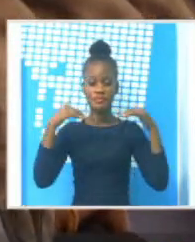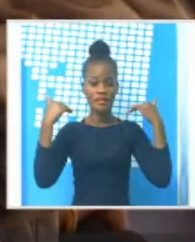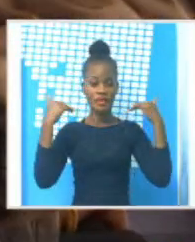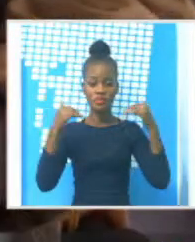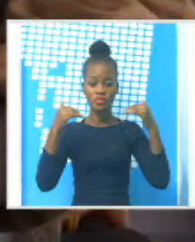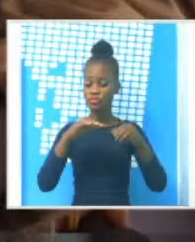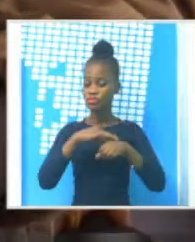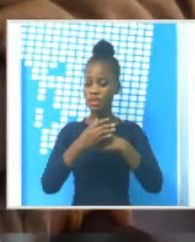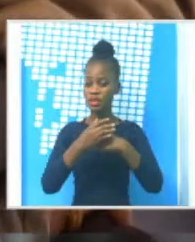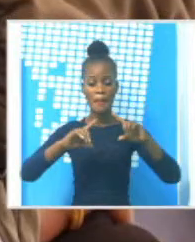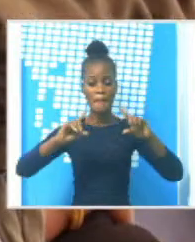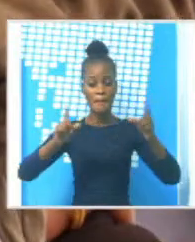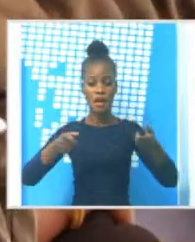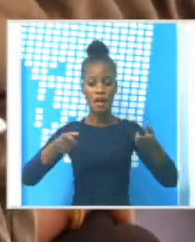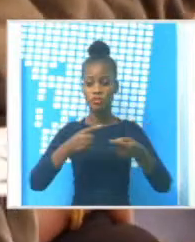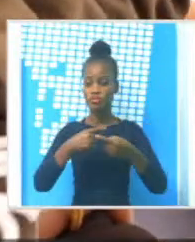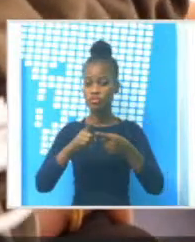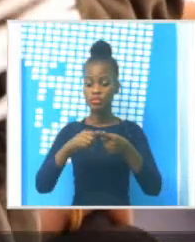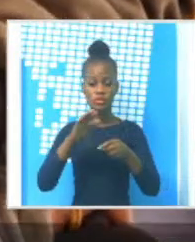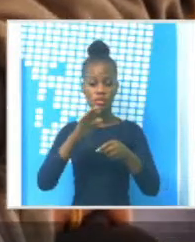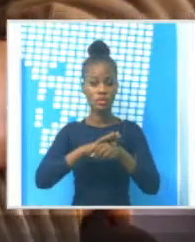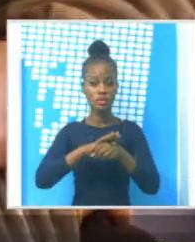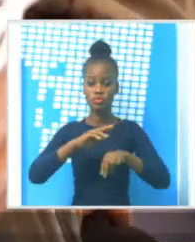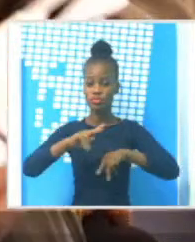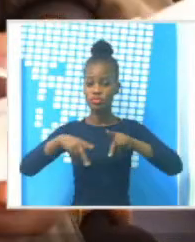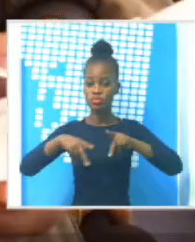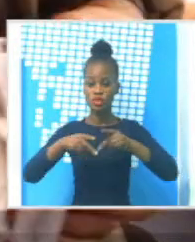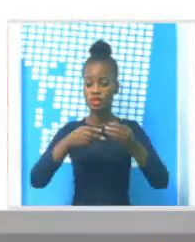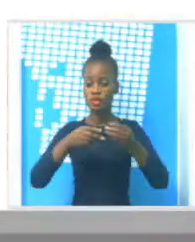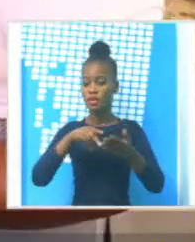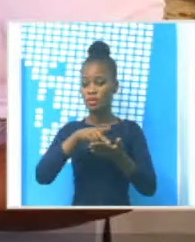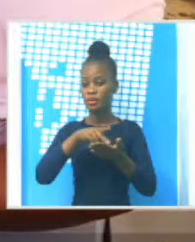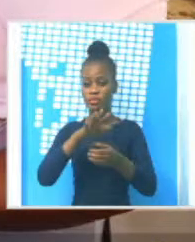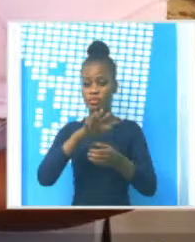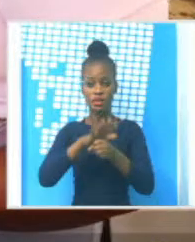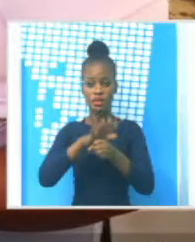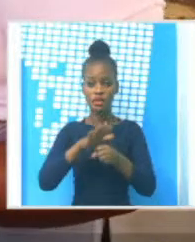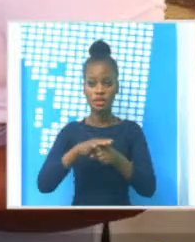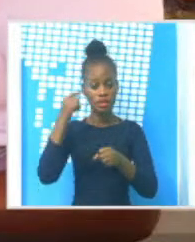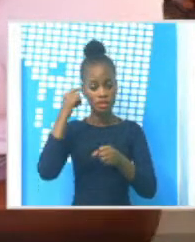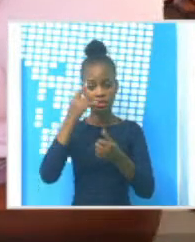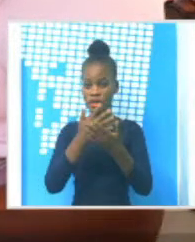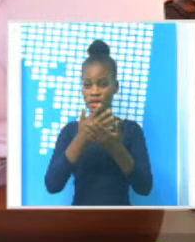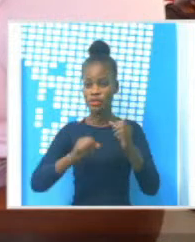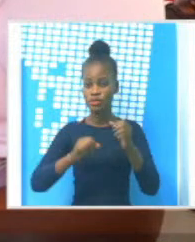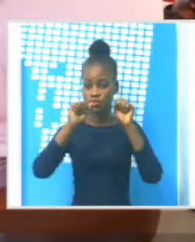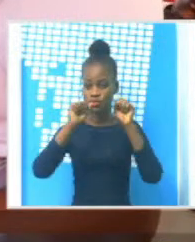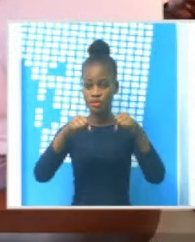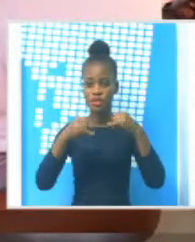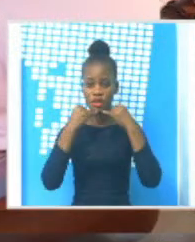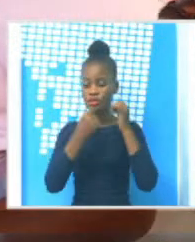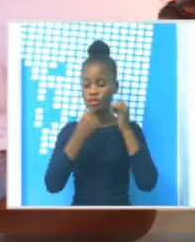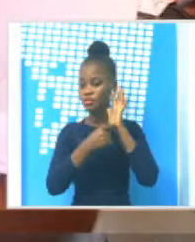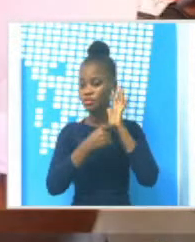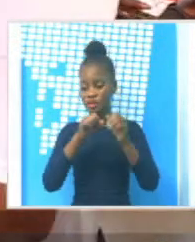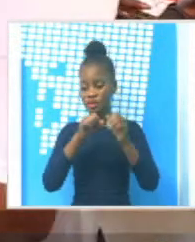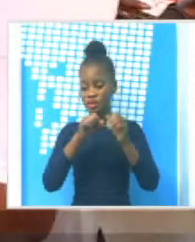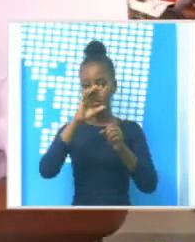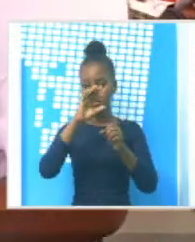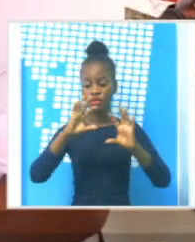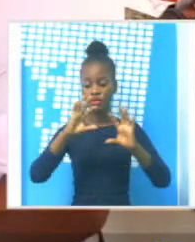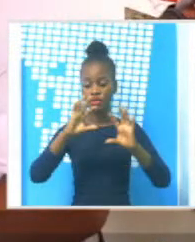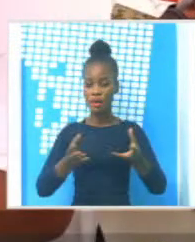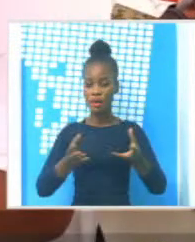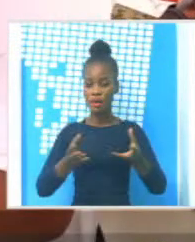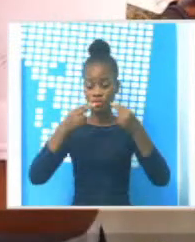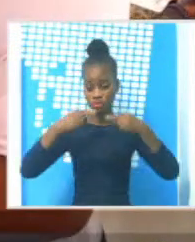a huge success, with many people donating blood. The increased supply of blood has been a significant boost to the healthcare